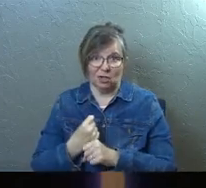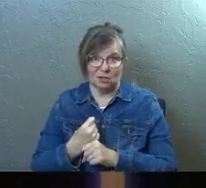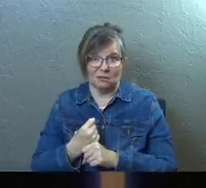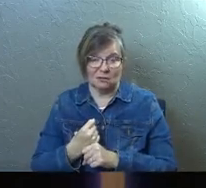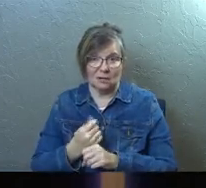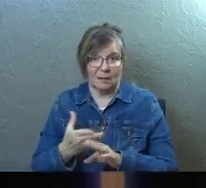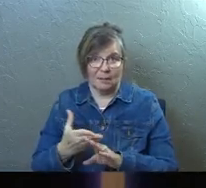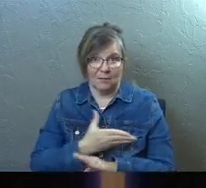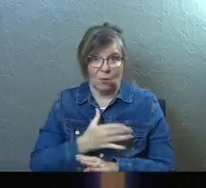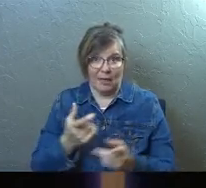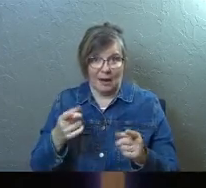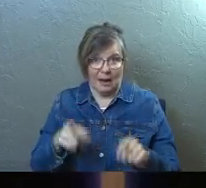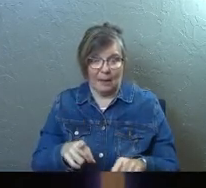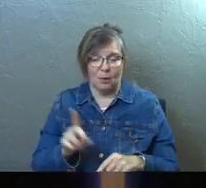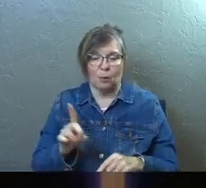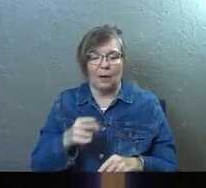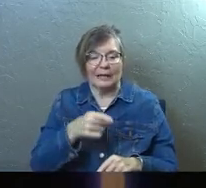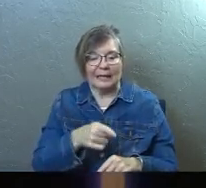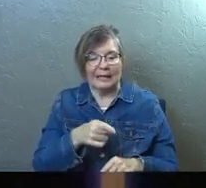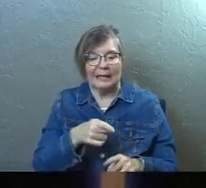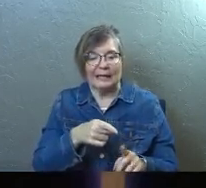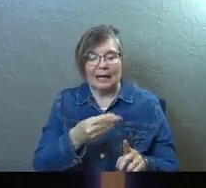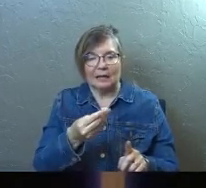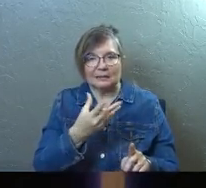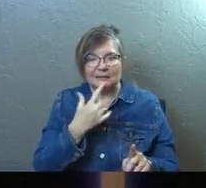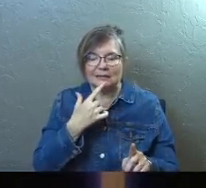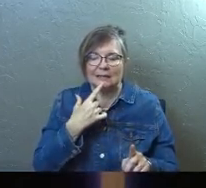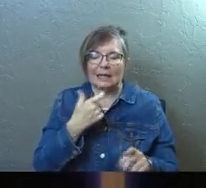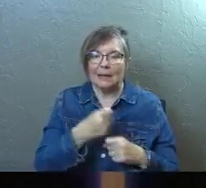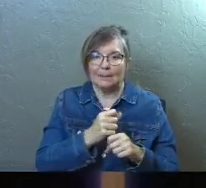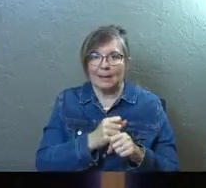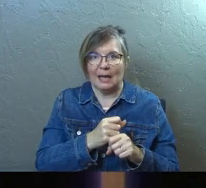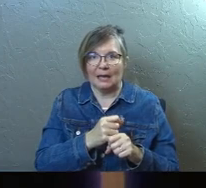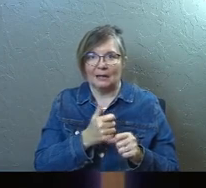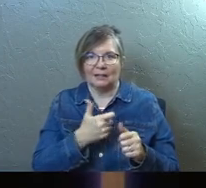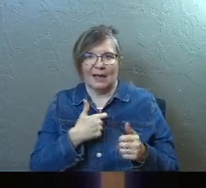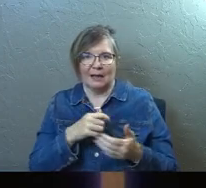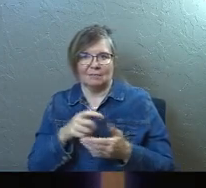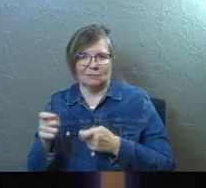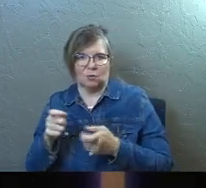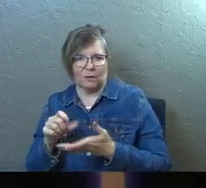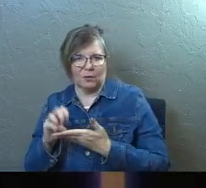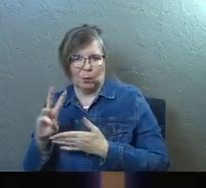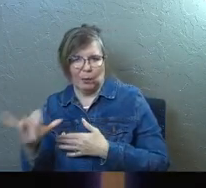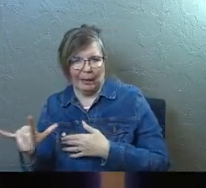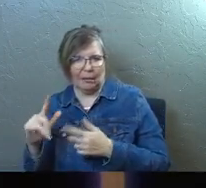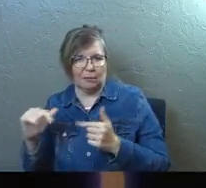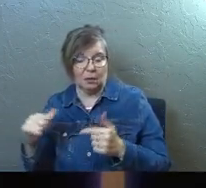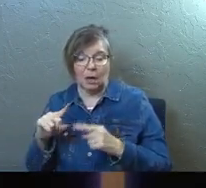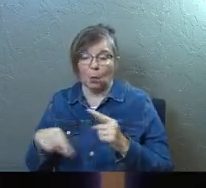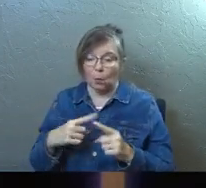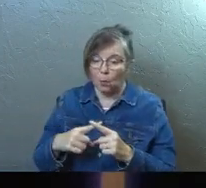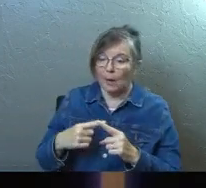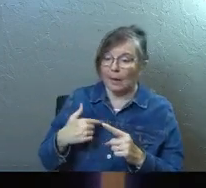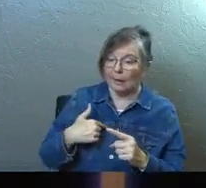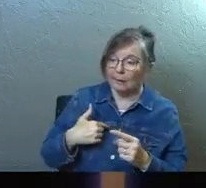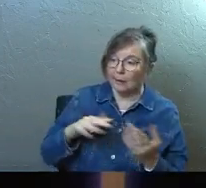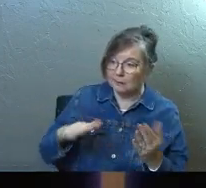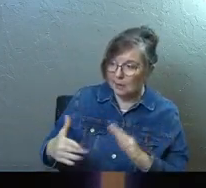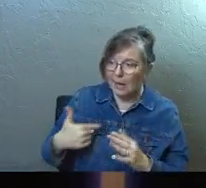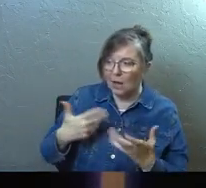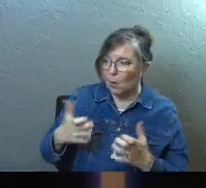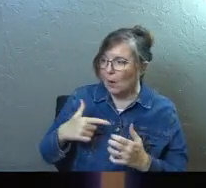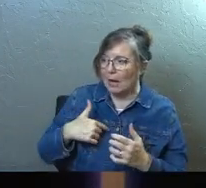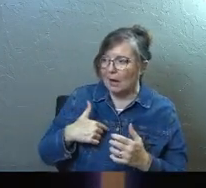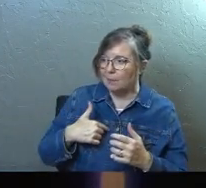years before that, where he had essentially said, like he had made me executor on his will. And he was just like, hey, when it comes time for you, he's like,